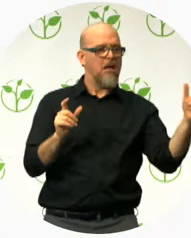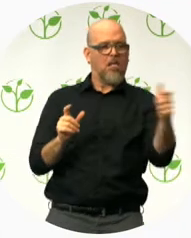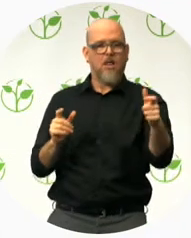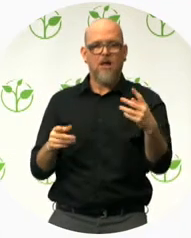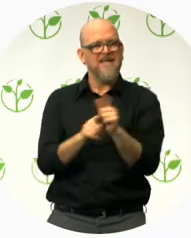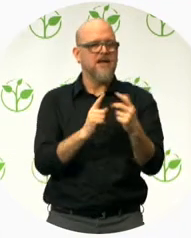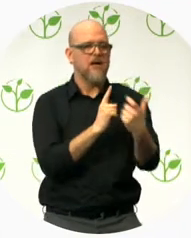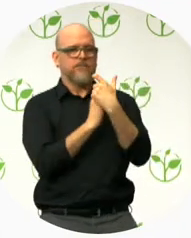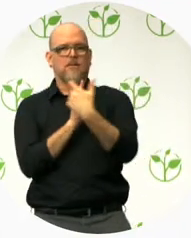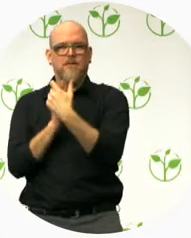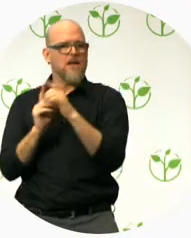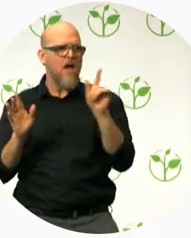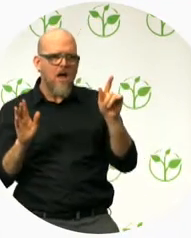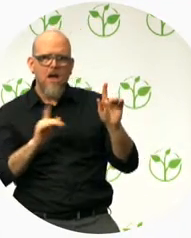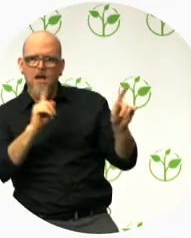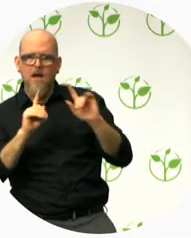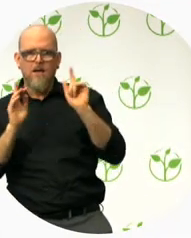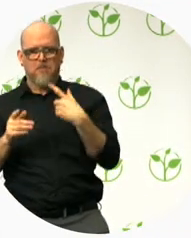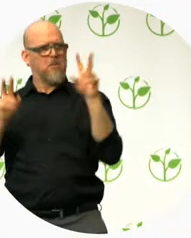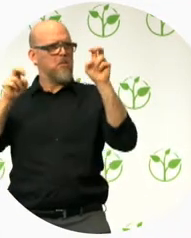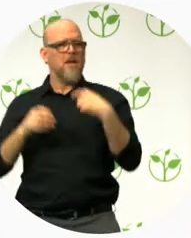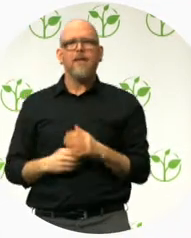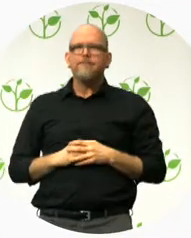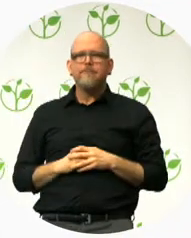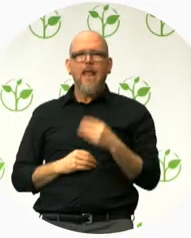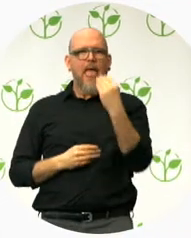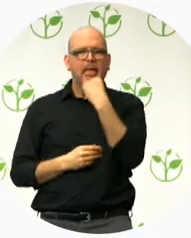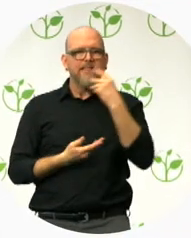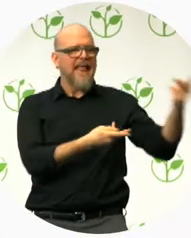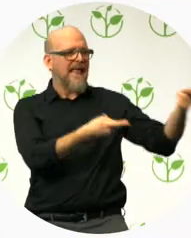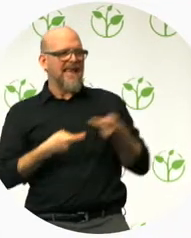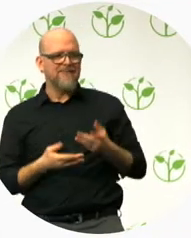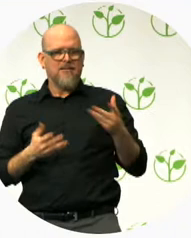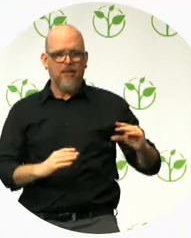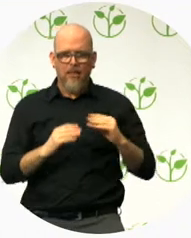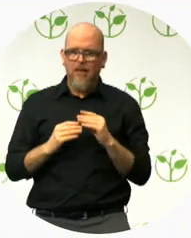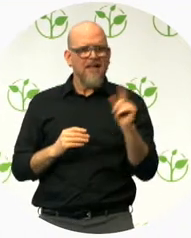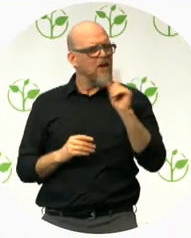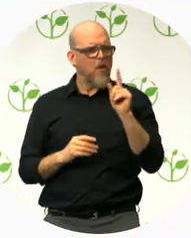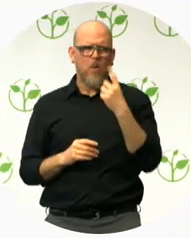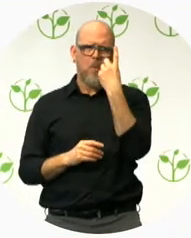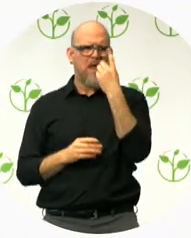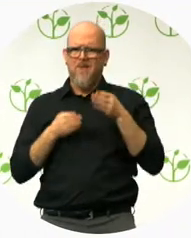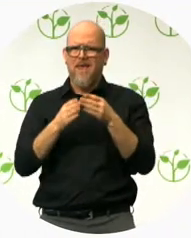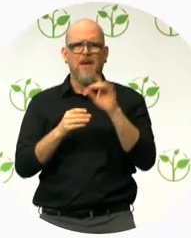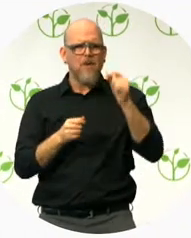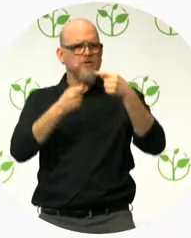otherwise? Sorry, this is another topic, but it's very important. So when we're planning, we really have to